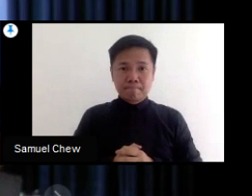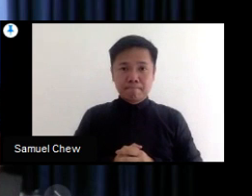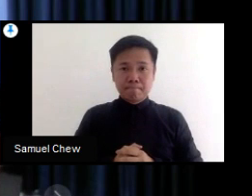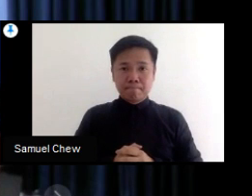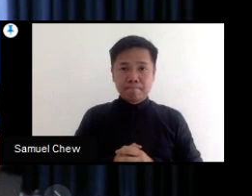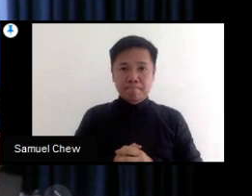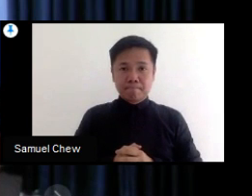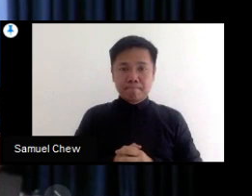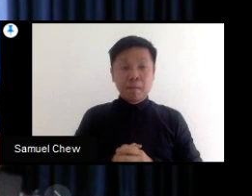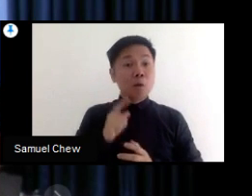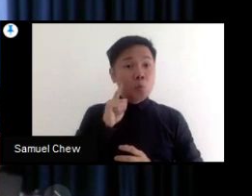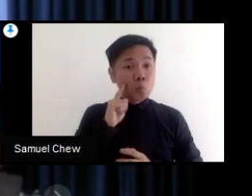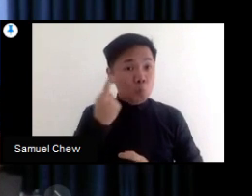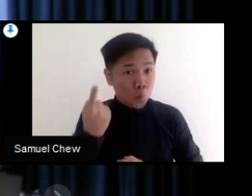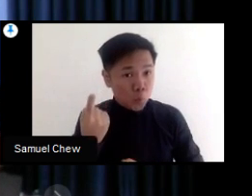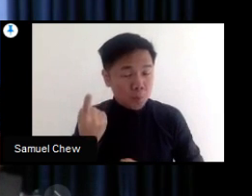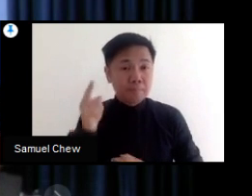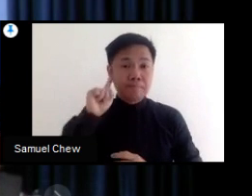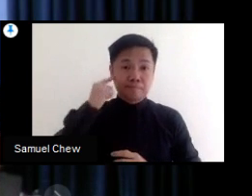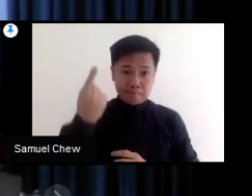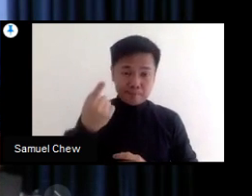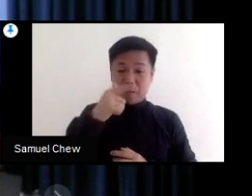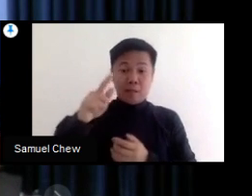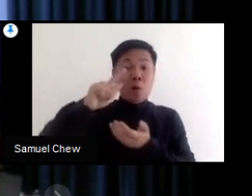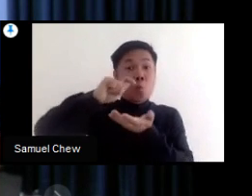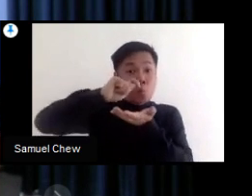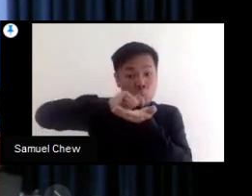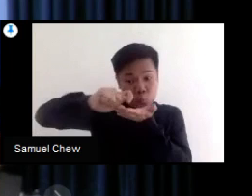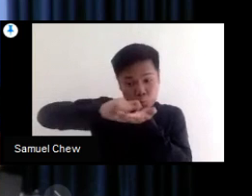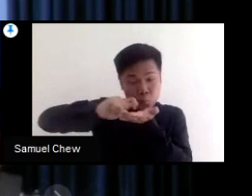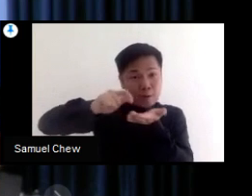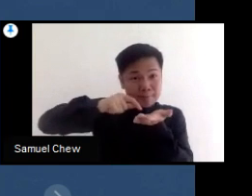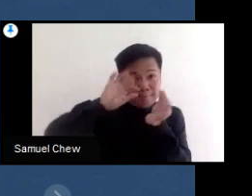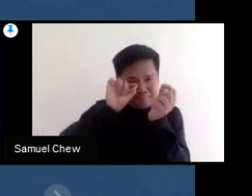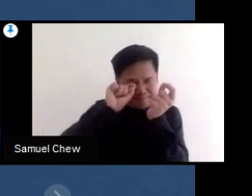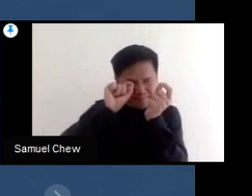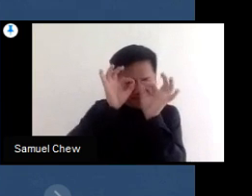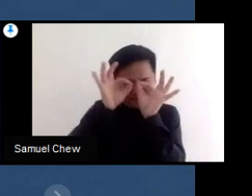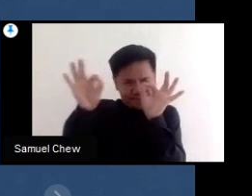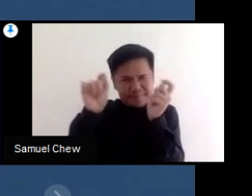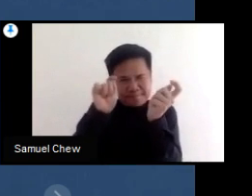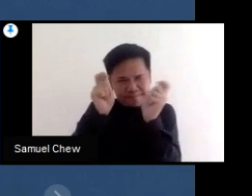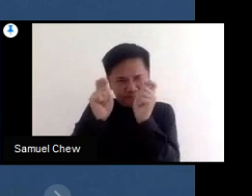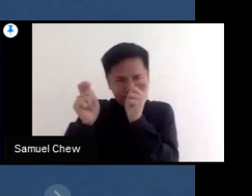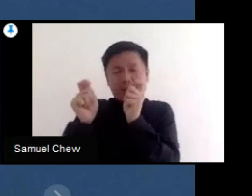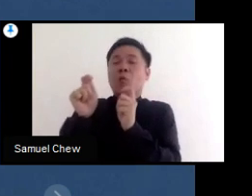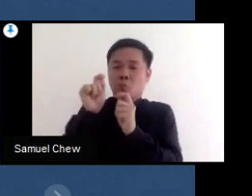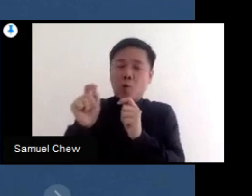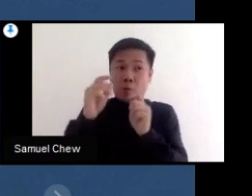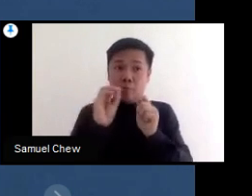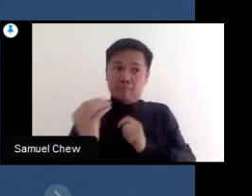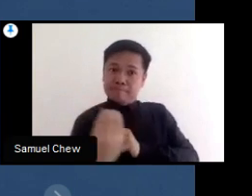so tomorrow the amended text will be shown on the screen. It will